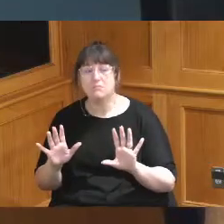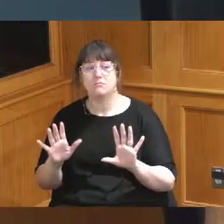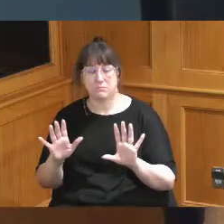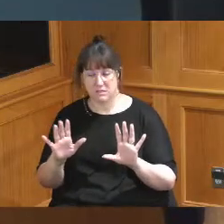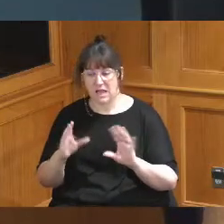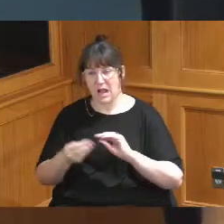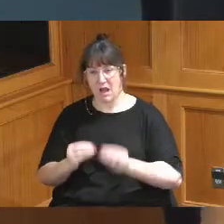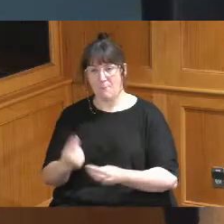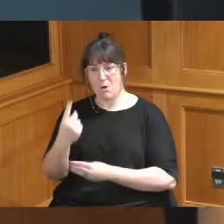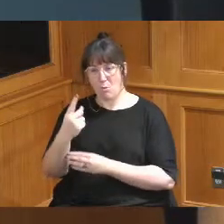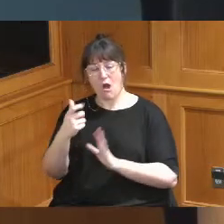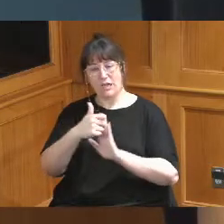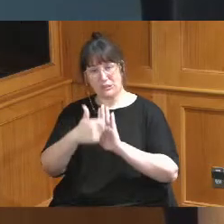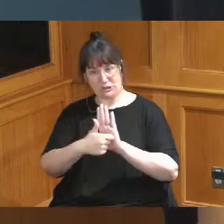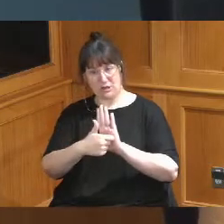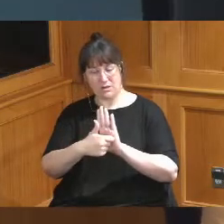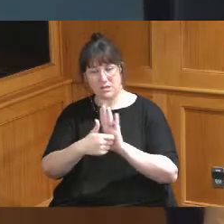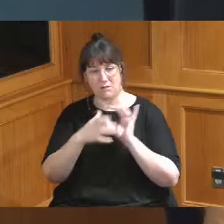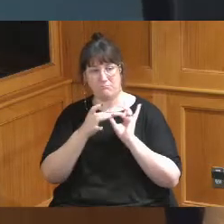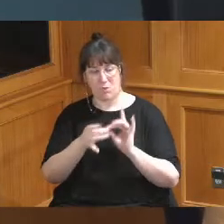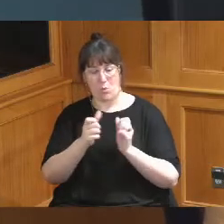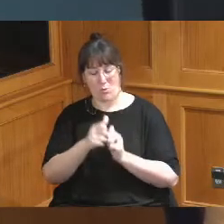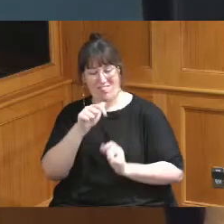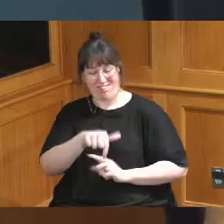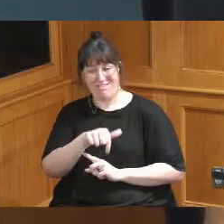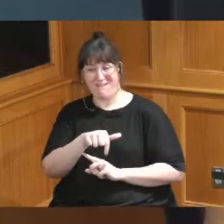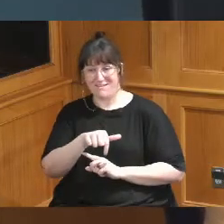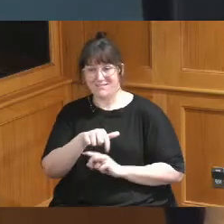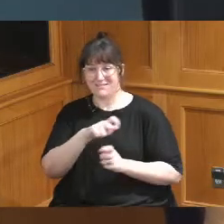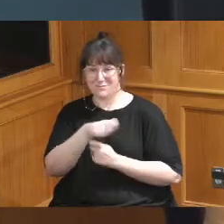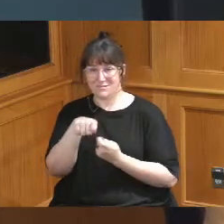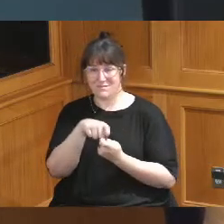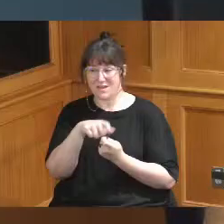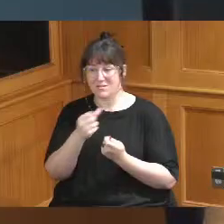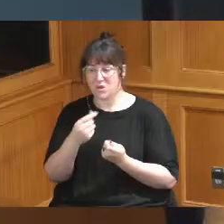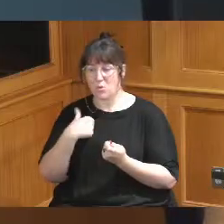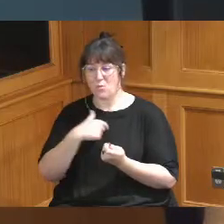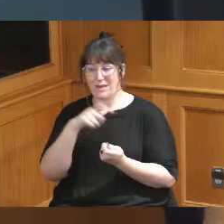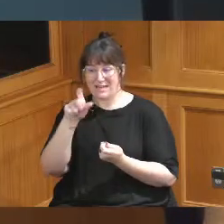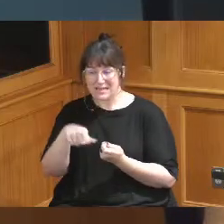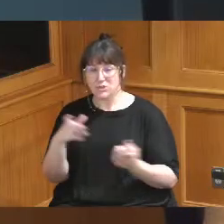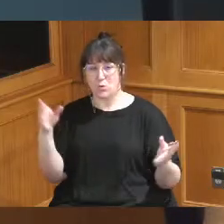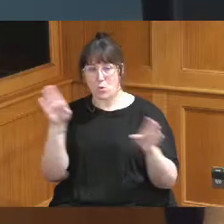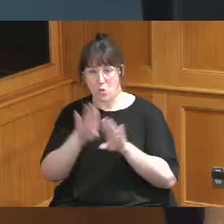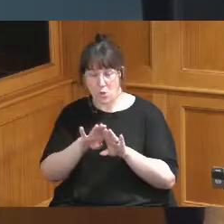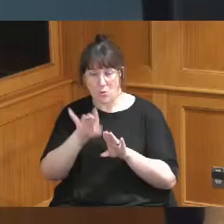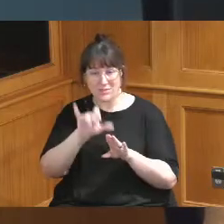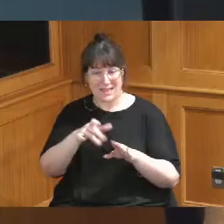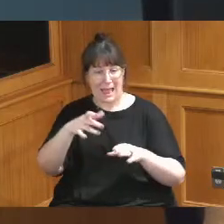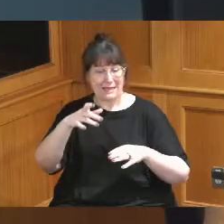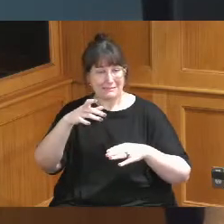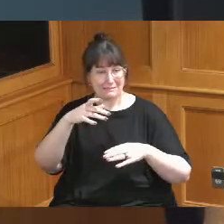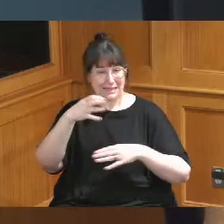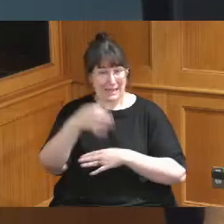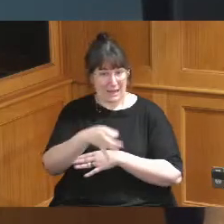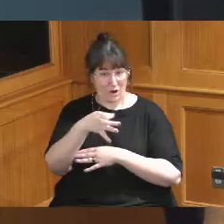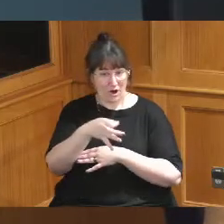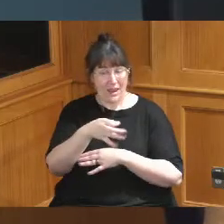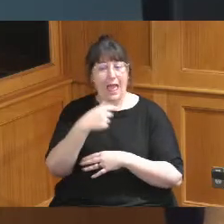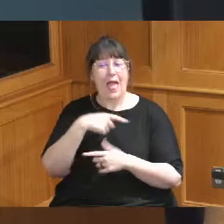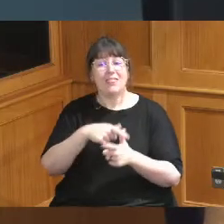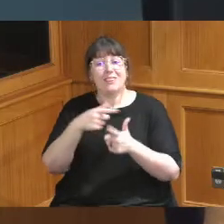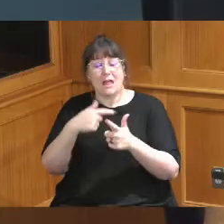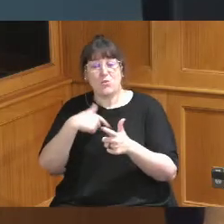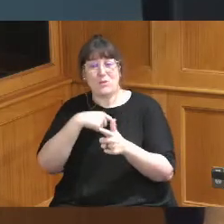item number 1 on the regular agenda pertains to this. So we need to close the hearing, correct? And then we can move to the item, is